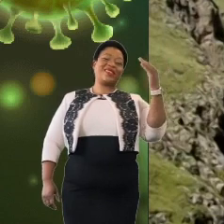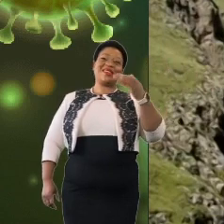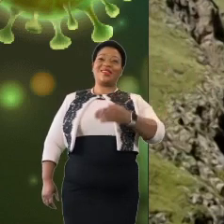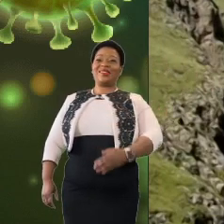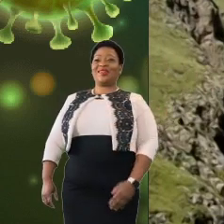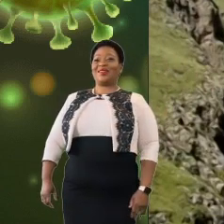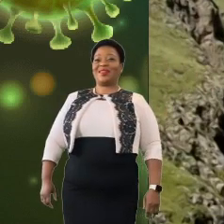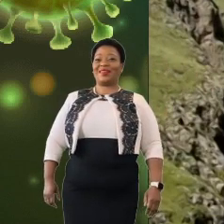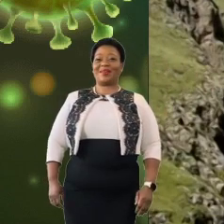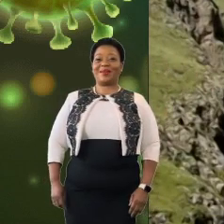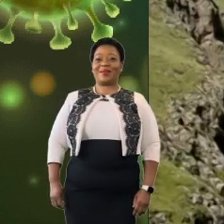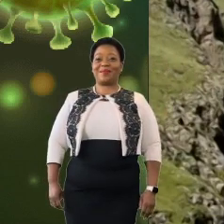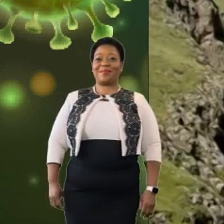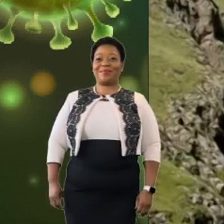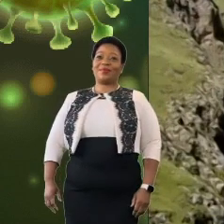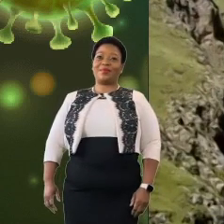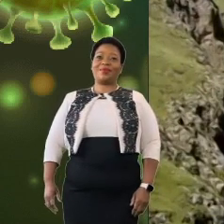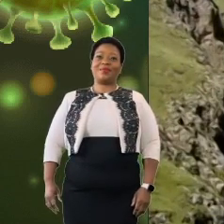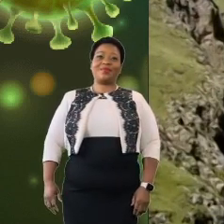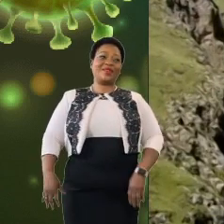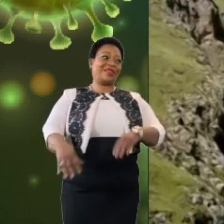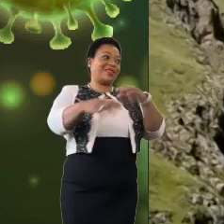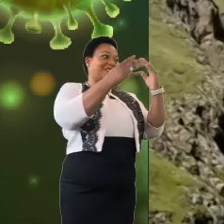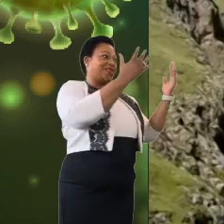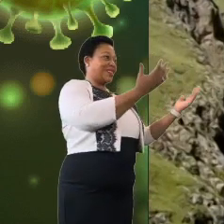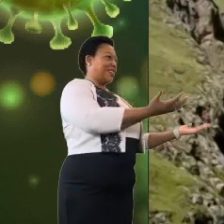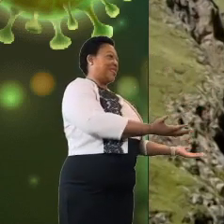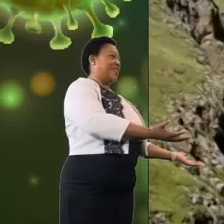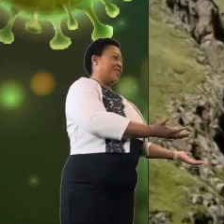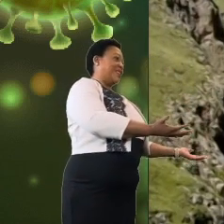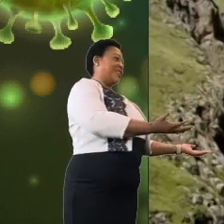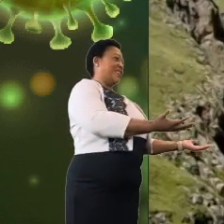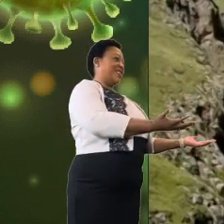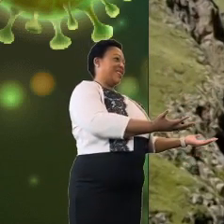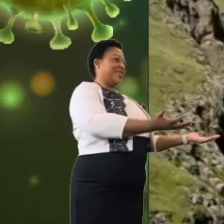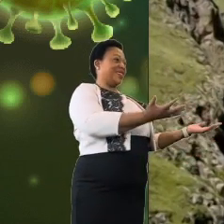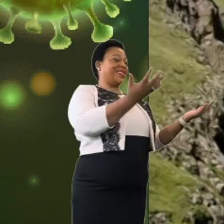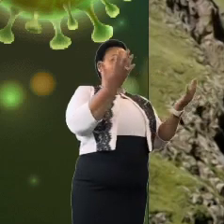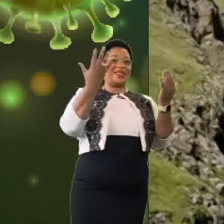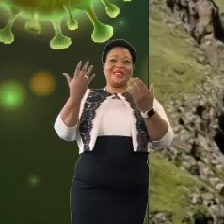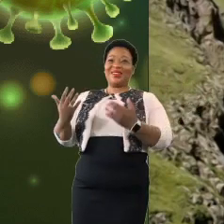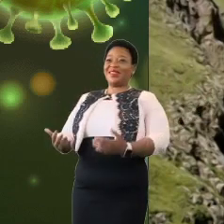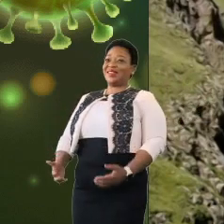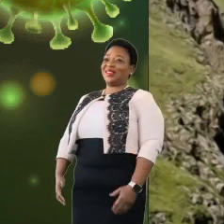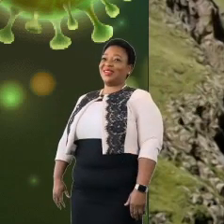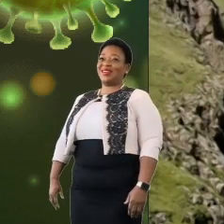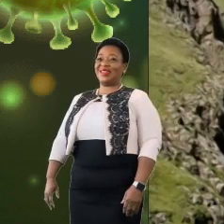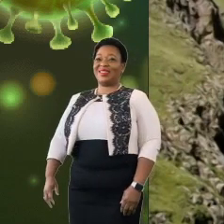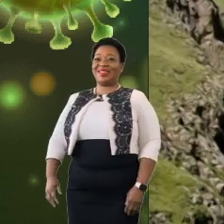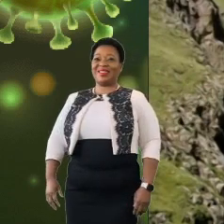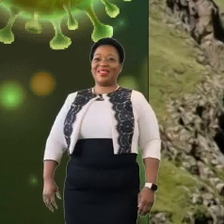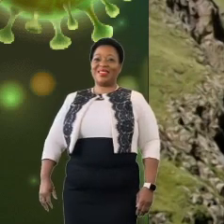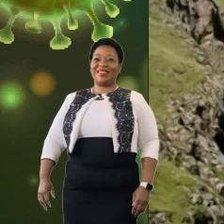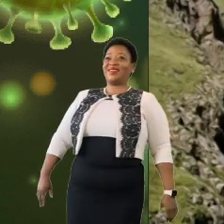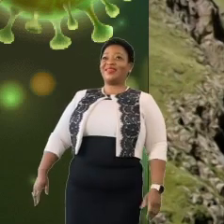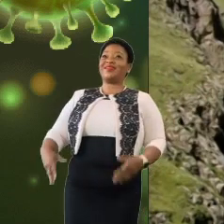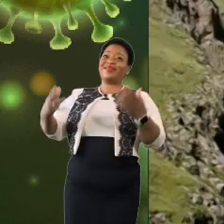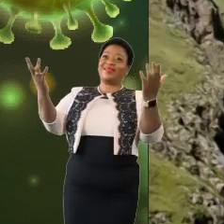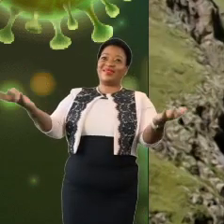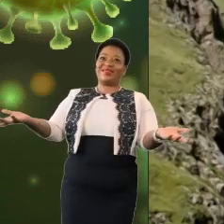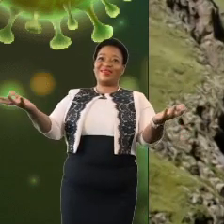quickly to take all participants to the webinar just through where we are in terms of thinking of what